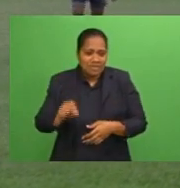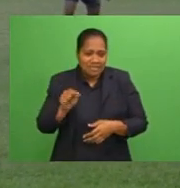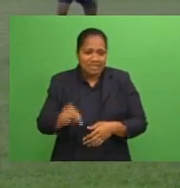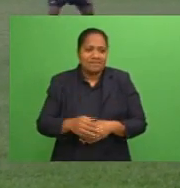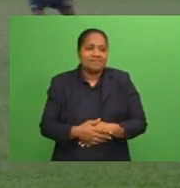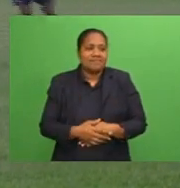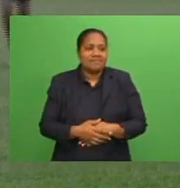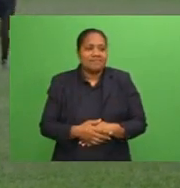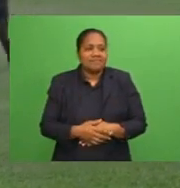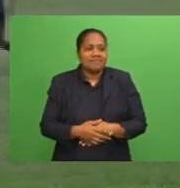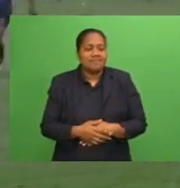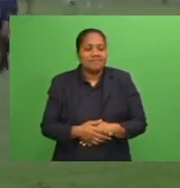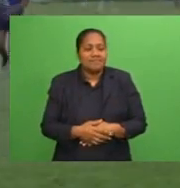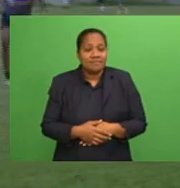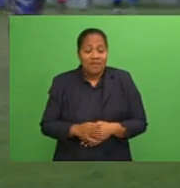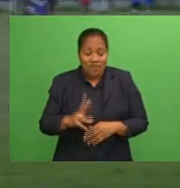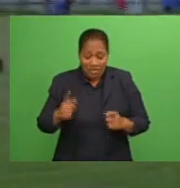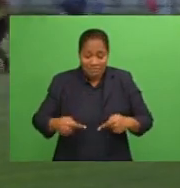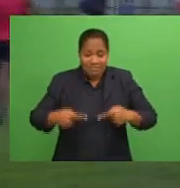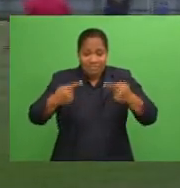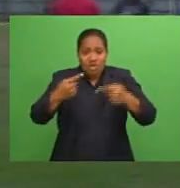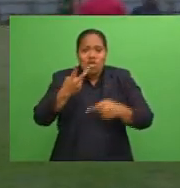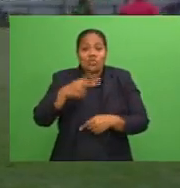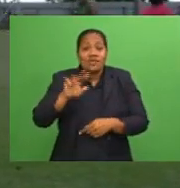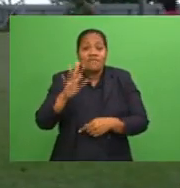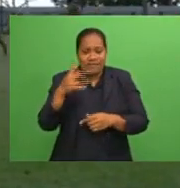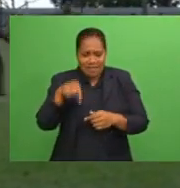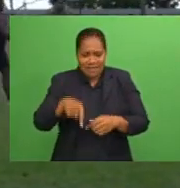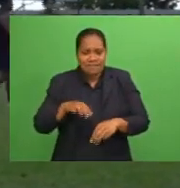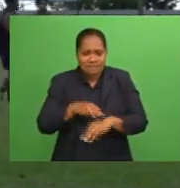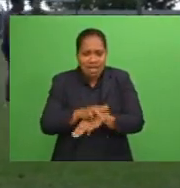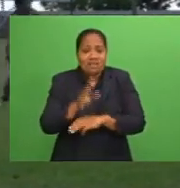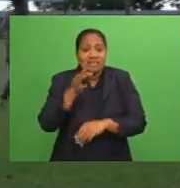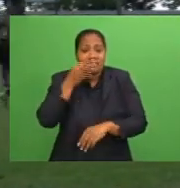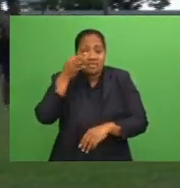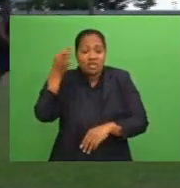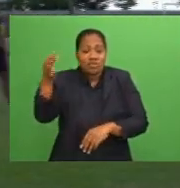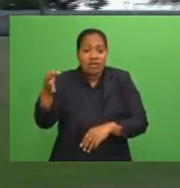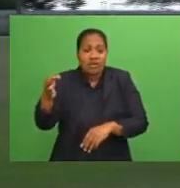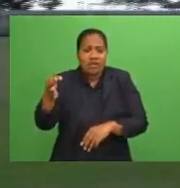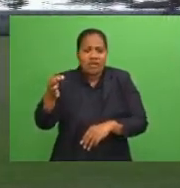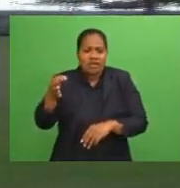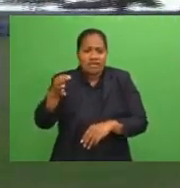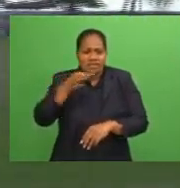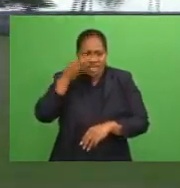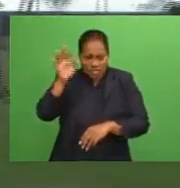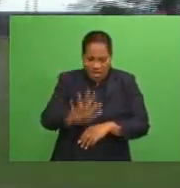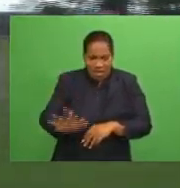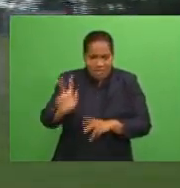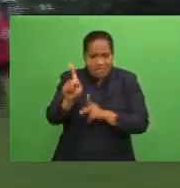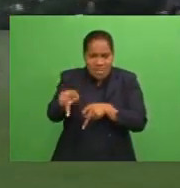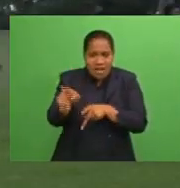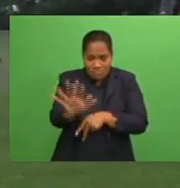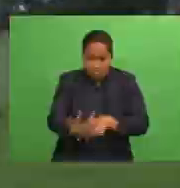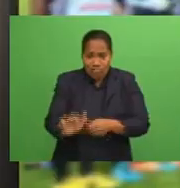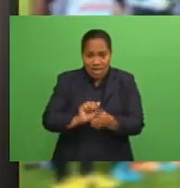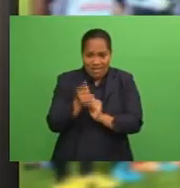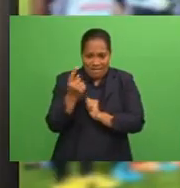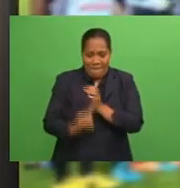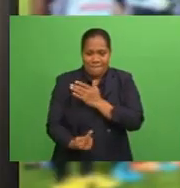Women's Skipper Cup competition on the 25th of this month at Singotoke's Lawanga Park. Talima Terkula, FBC